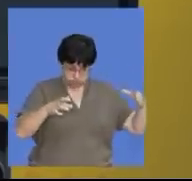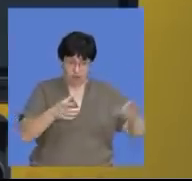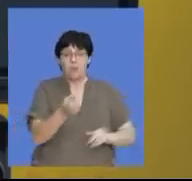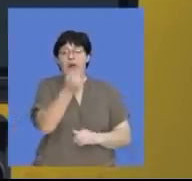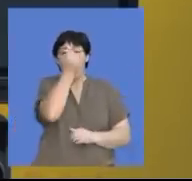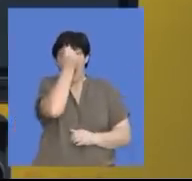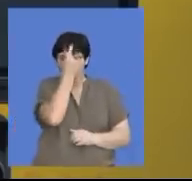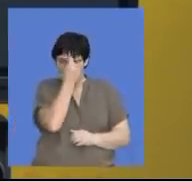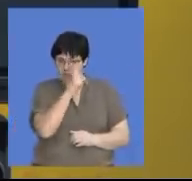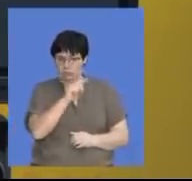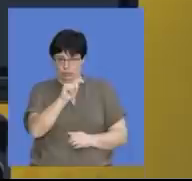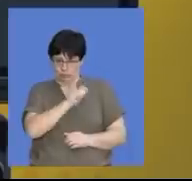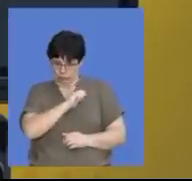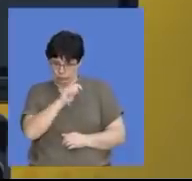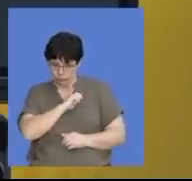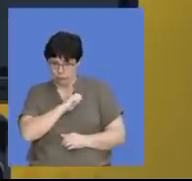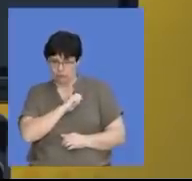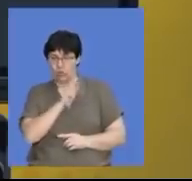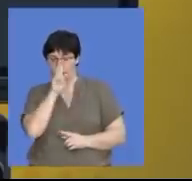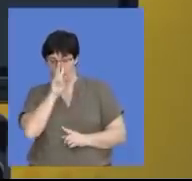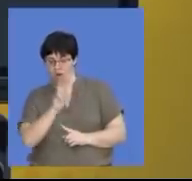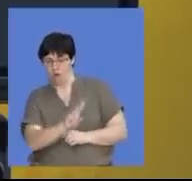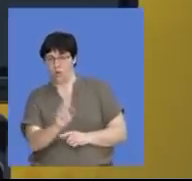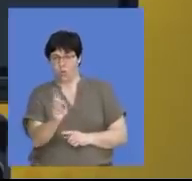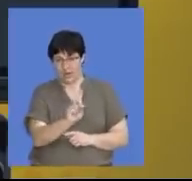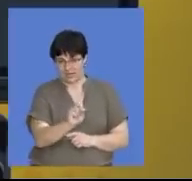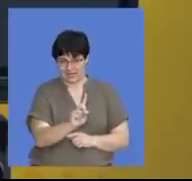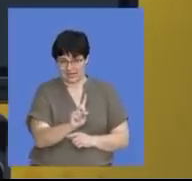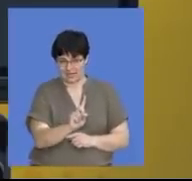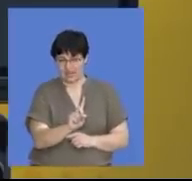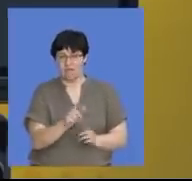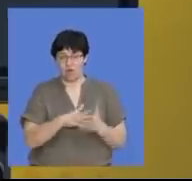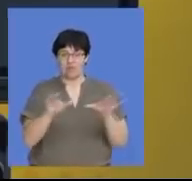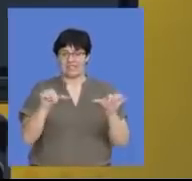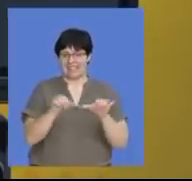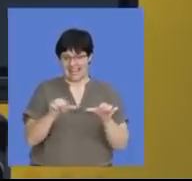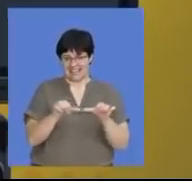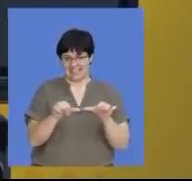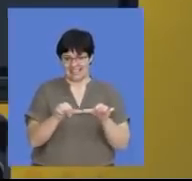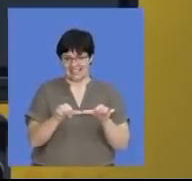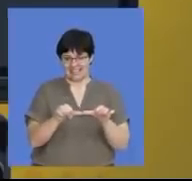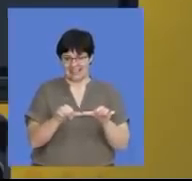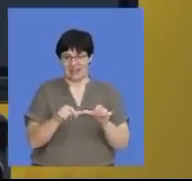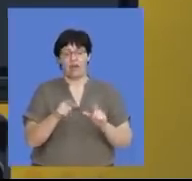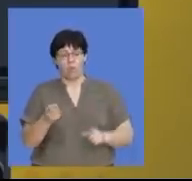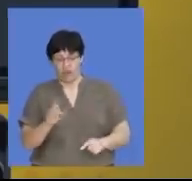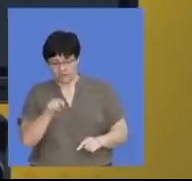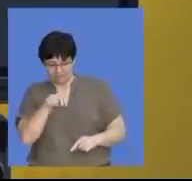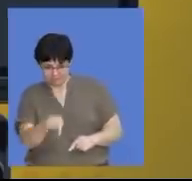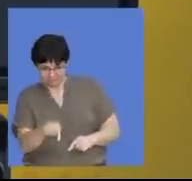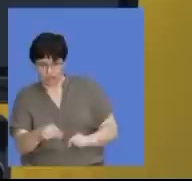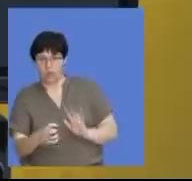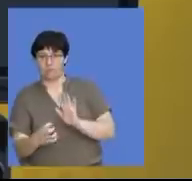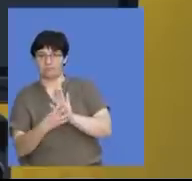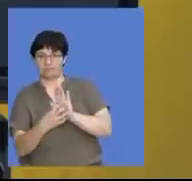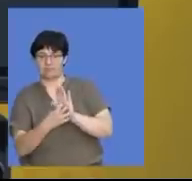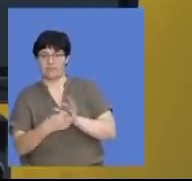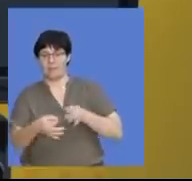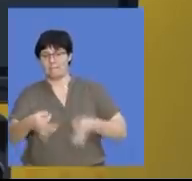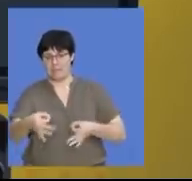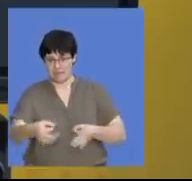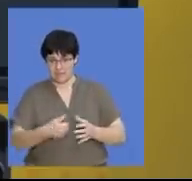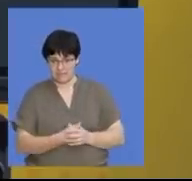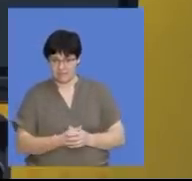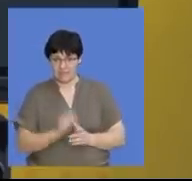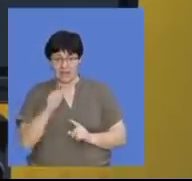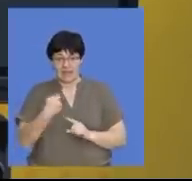what the reality of that feature is in terms of size versus what it is like looking on a paper. So the